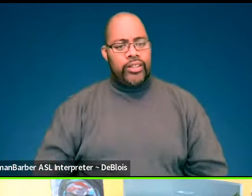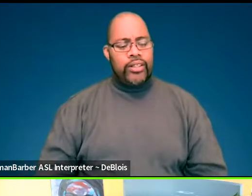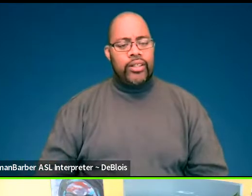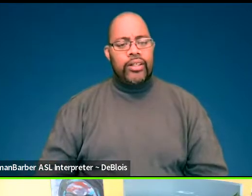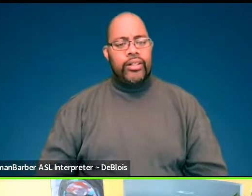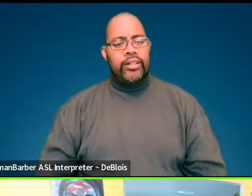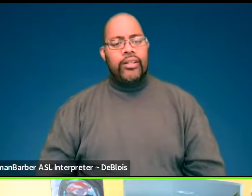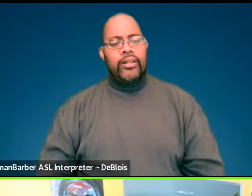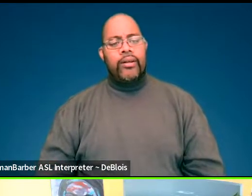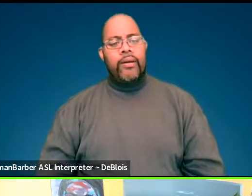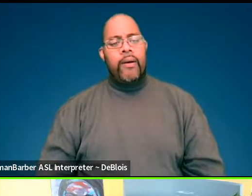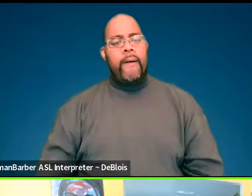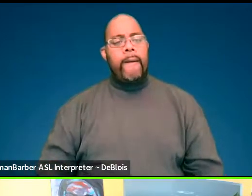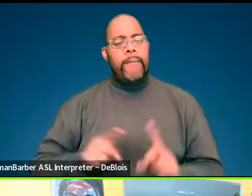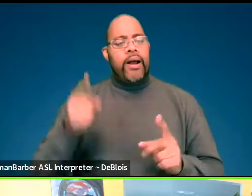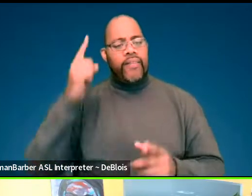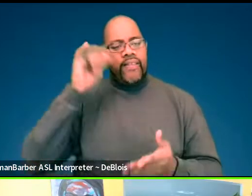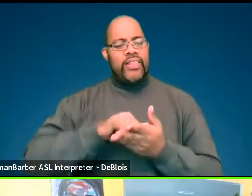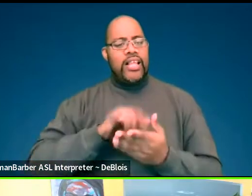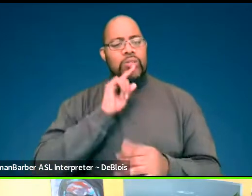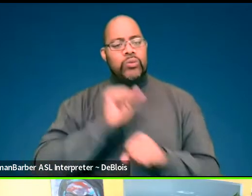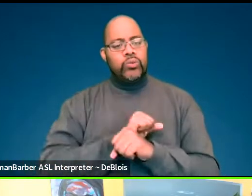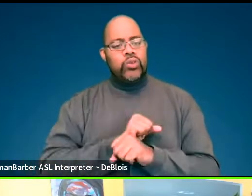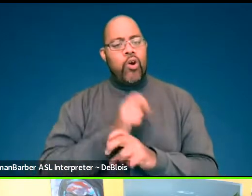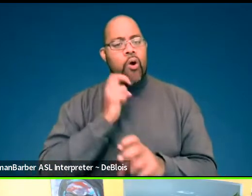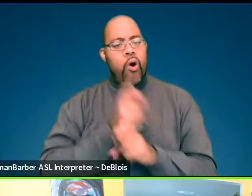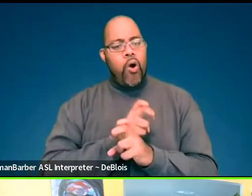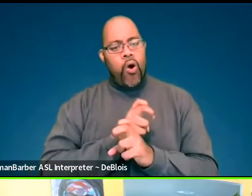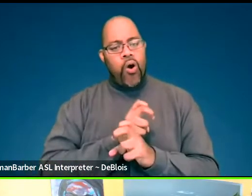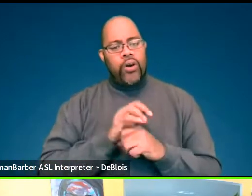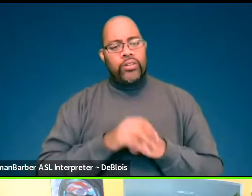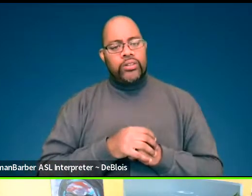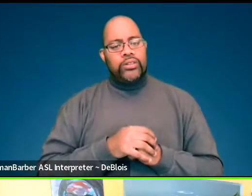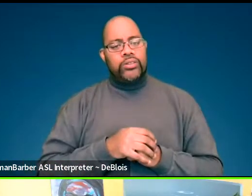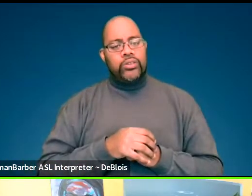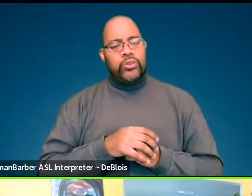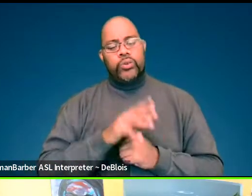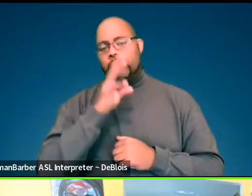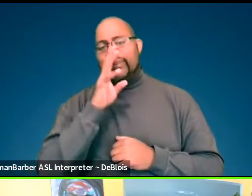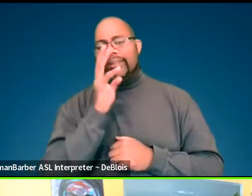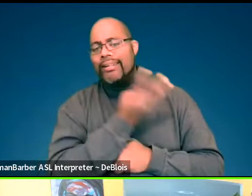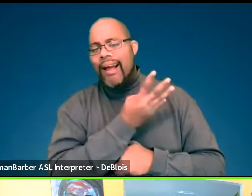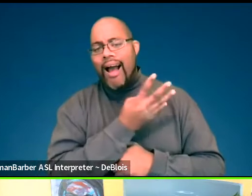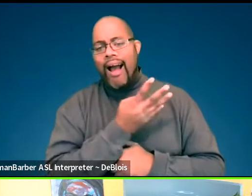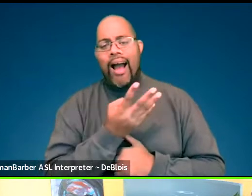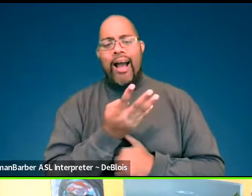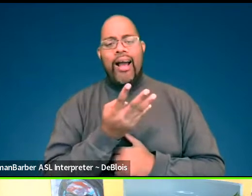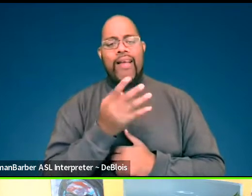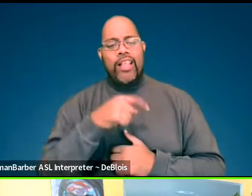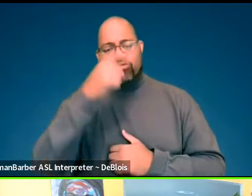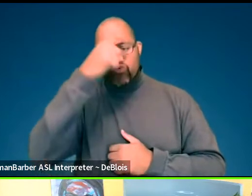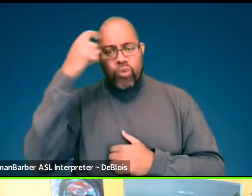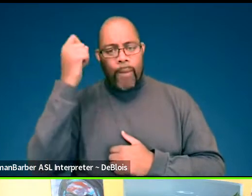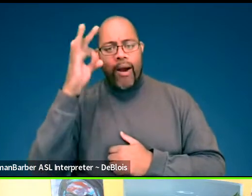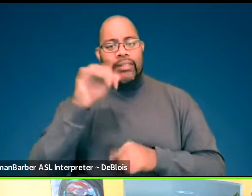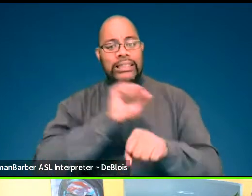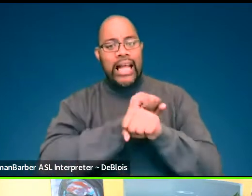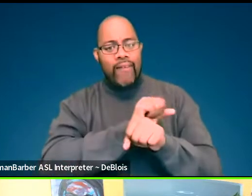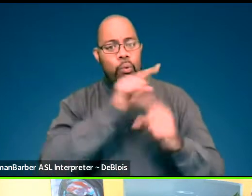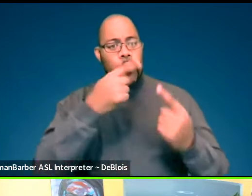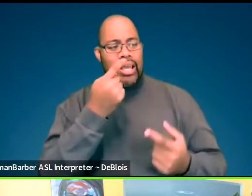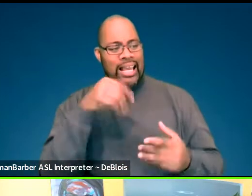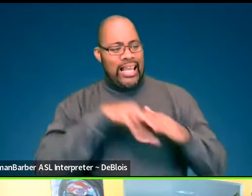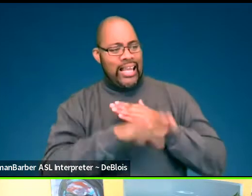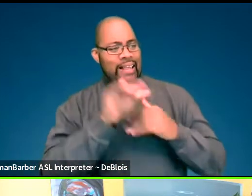But you know, I think it's truly hard, you know, to deny the traumas of slavery when you can walk into